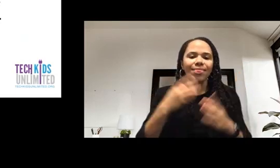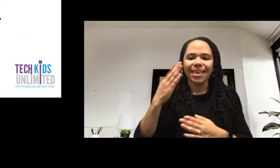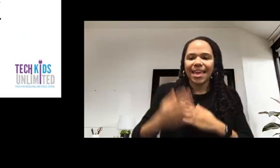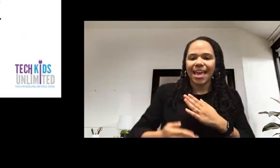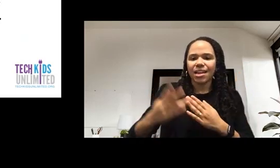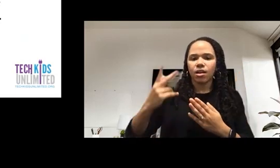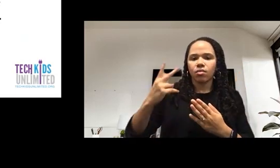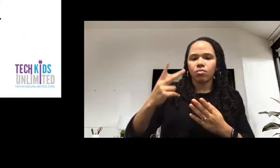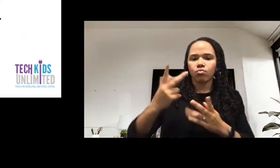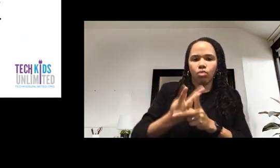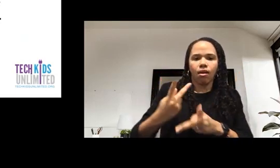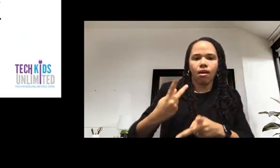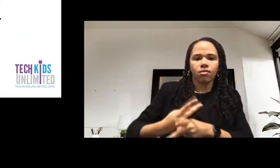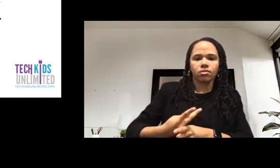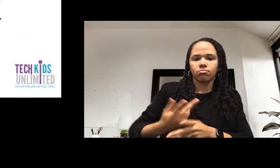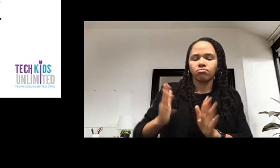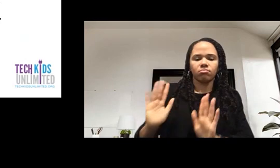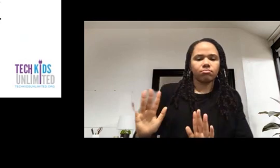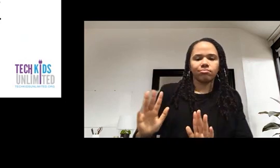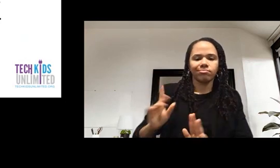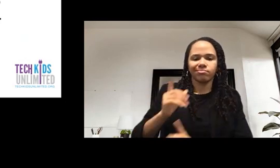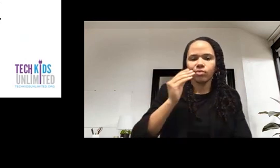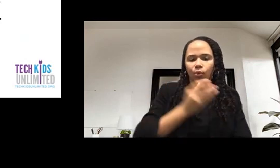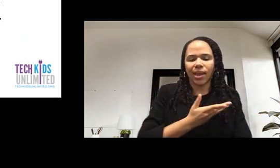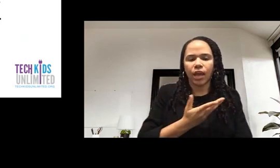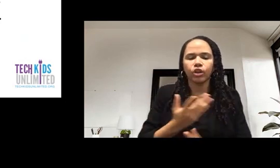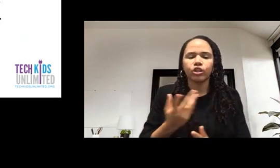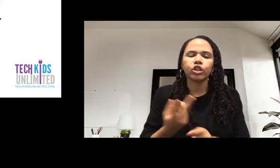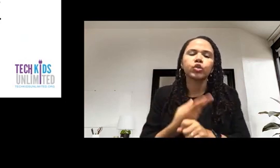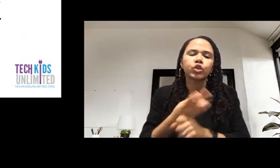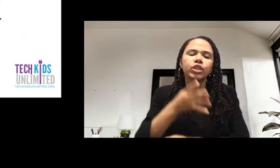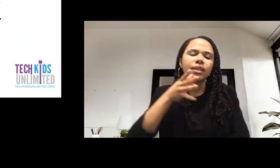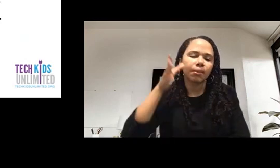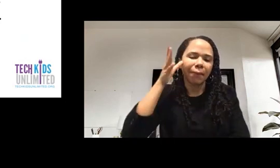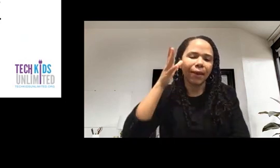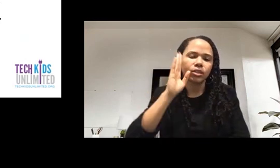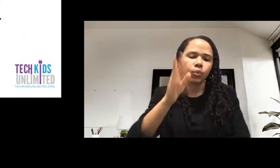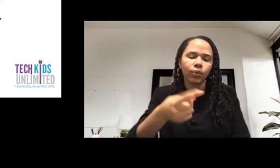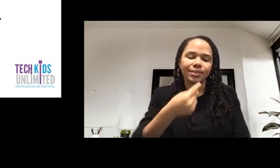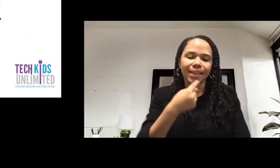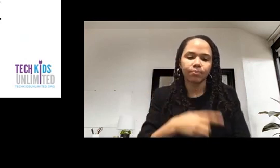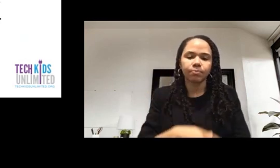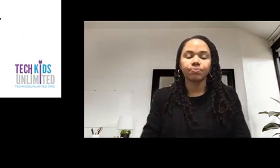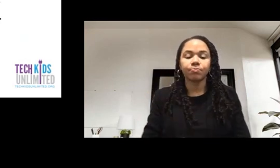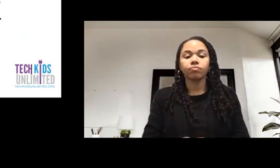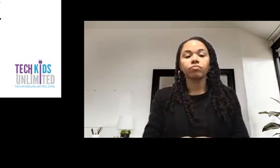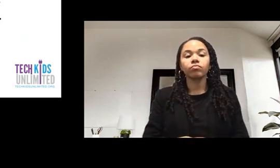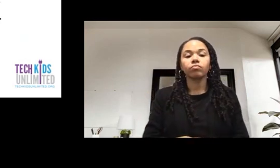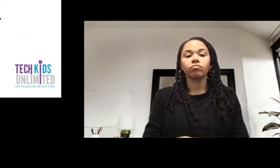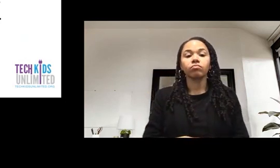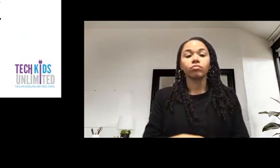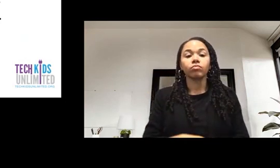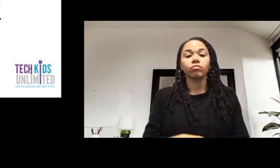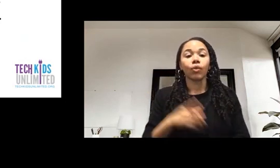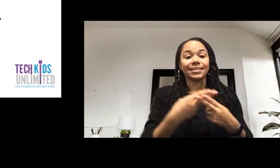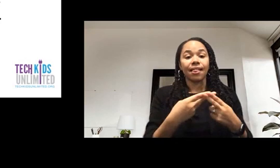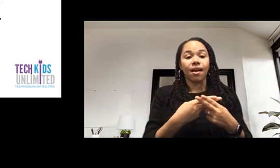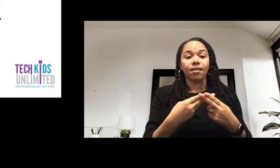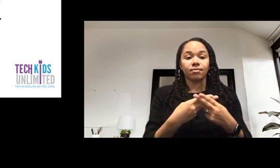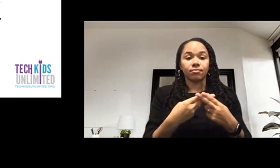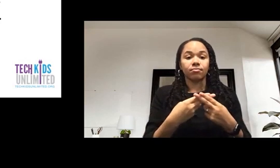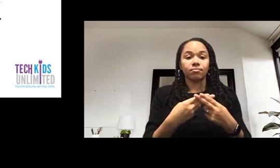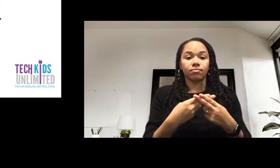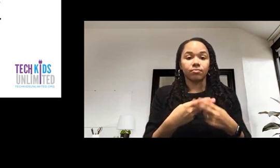be. So in this particular slide, we're, interested,